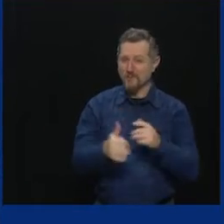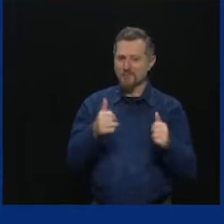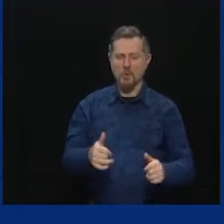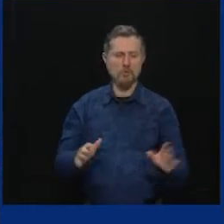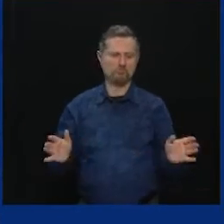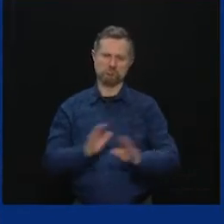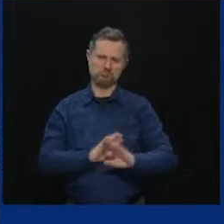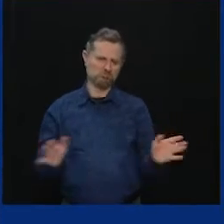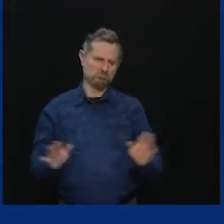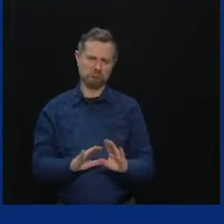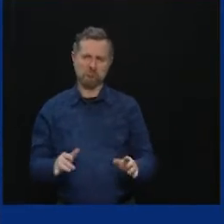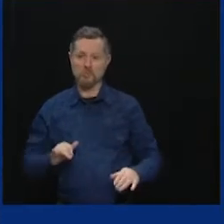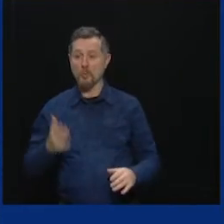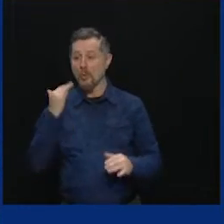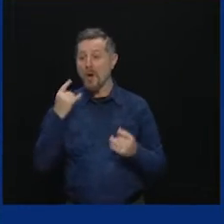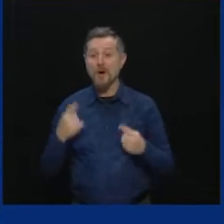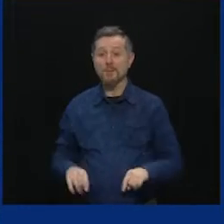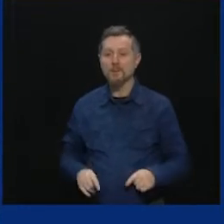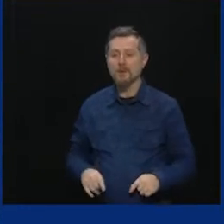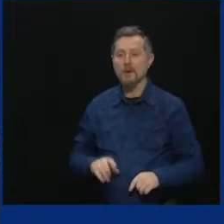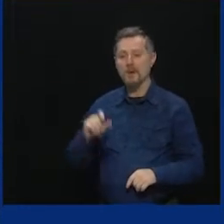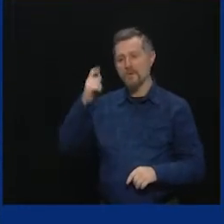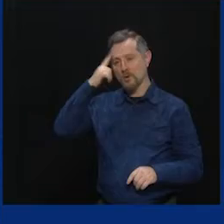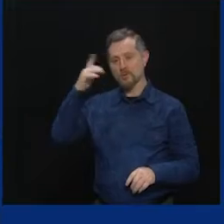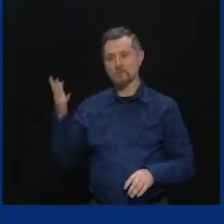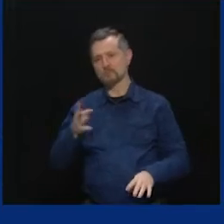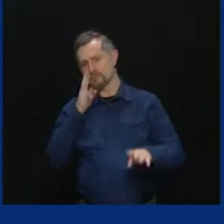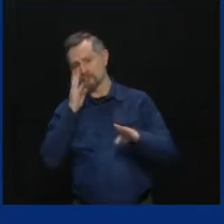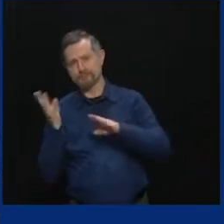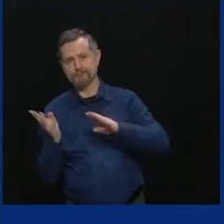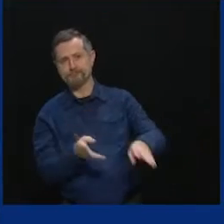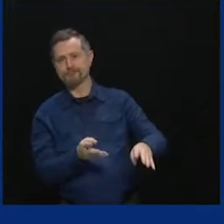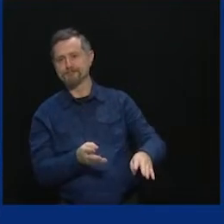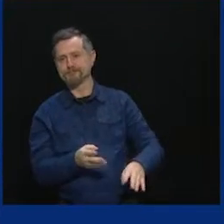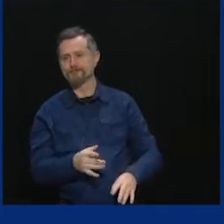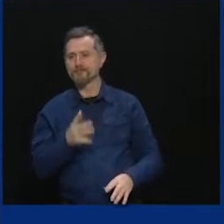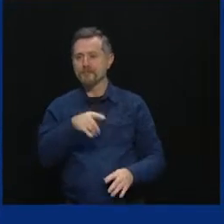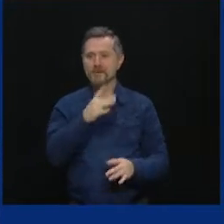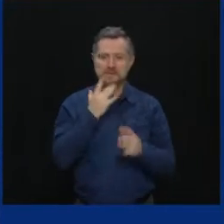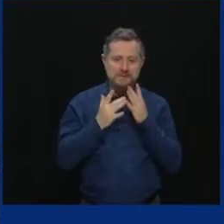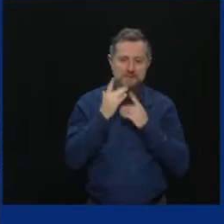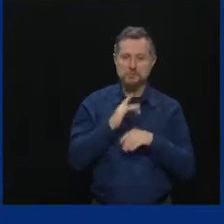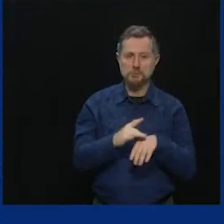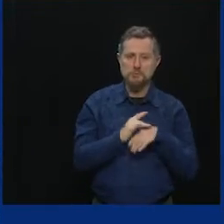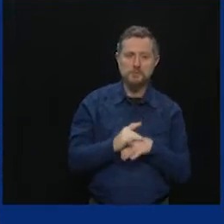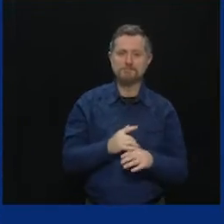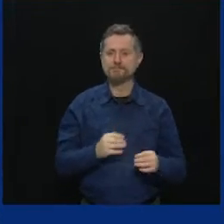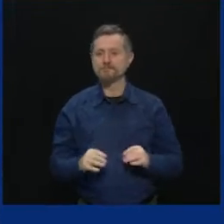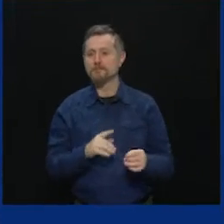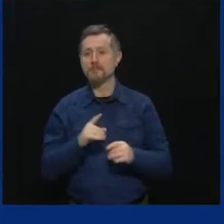government neglect and a lack of resources that the government has brought into Black and brown